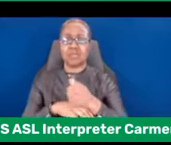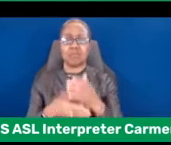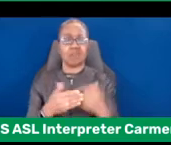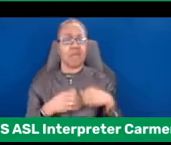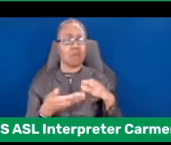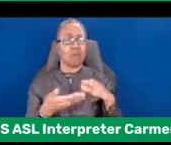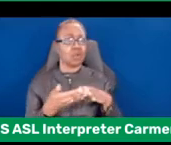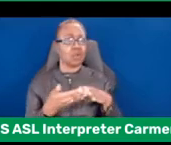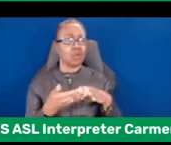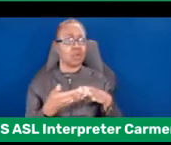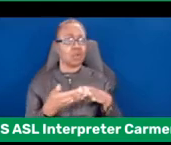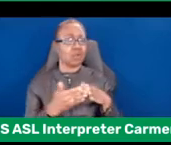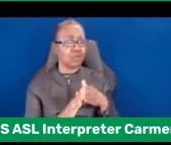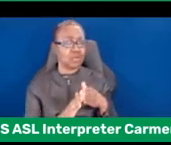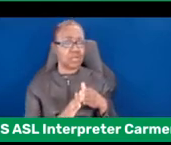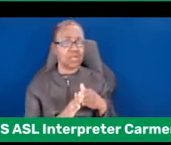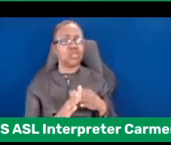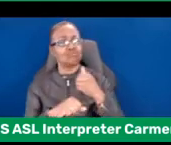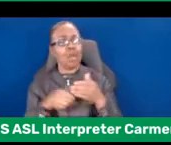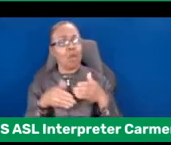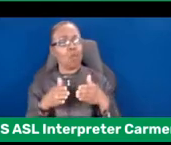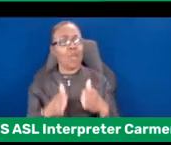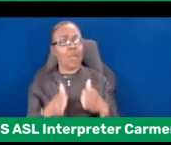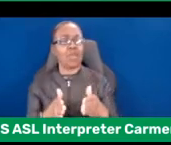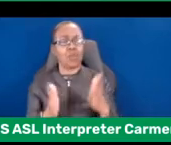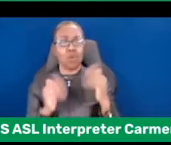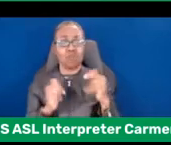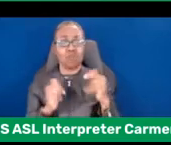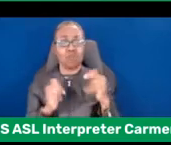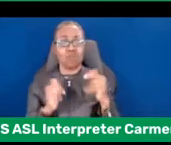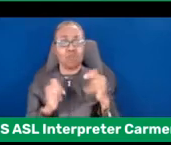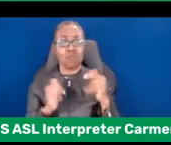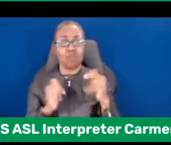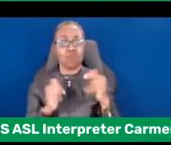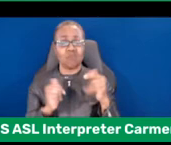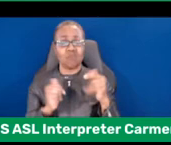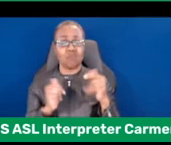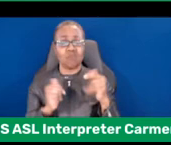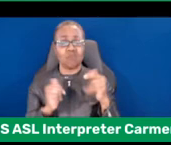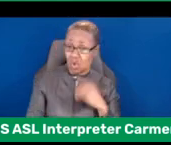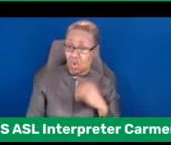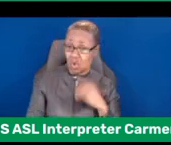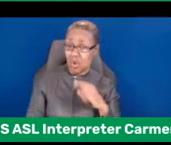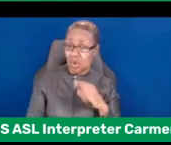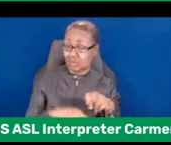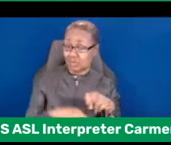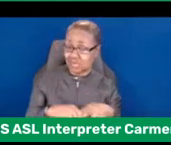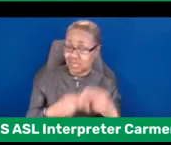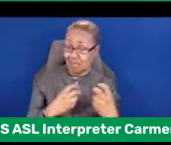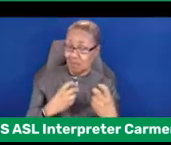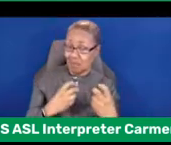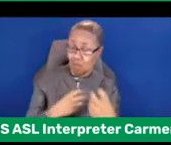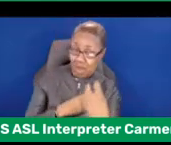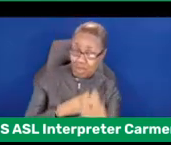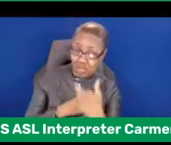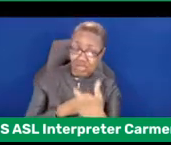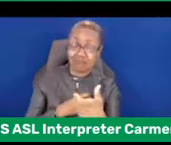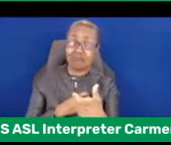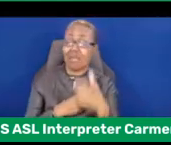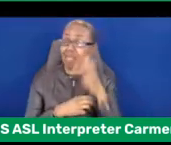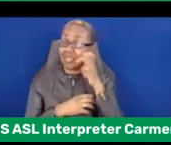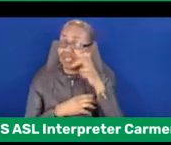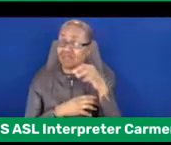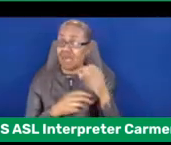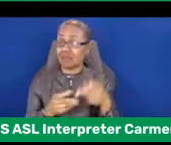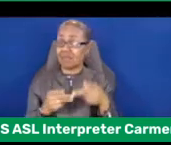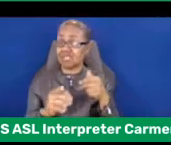path for one where hopefully you, community member, wherever you're sitting and watching and listening to this, find a place for yourself here with